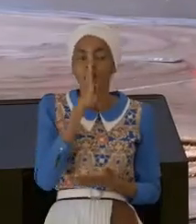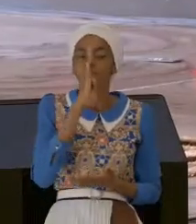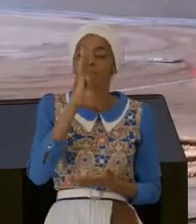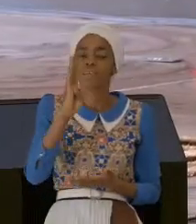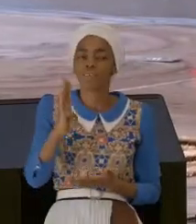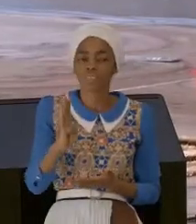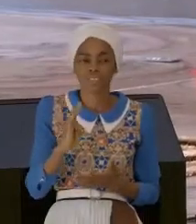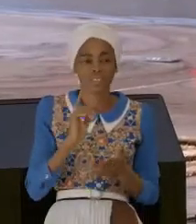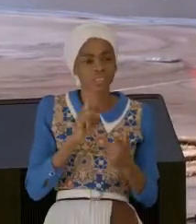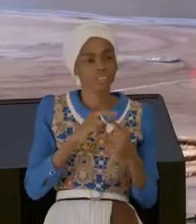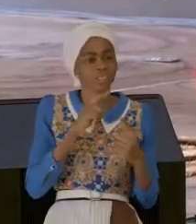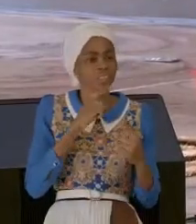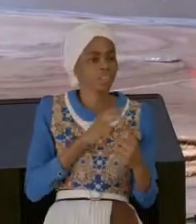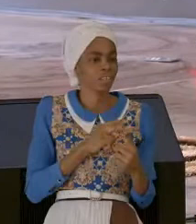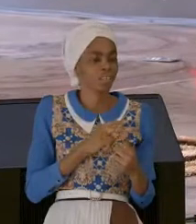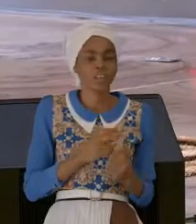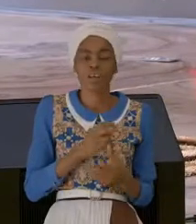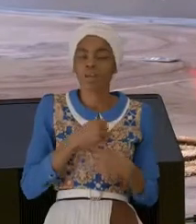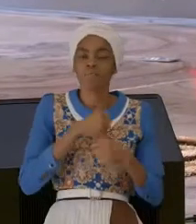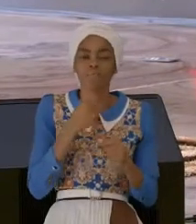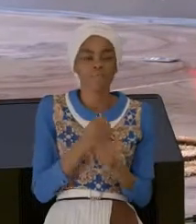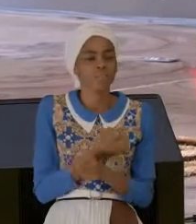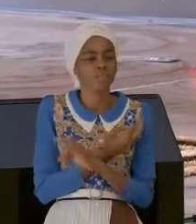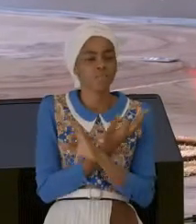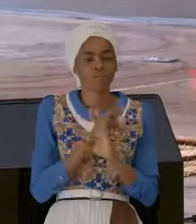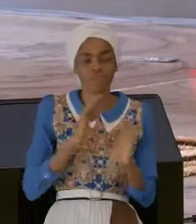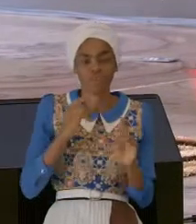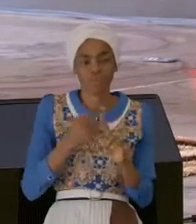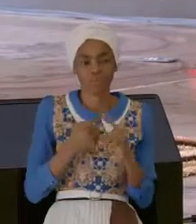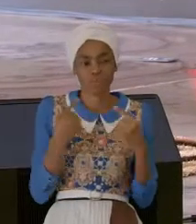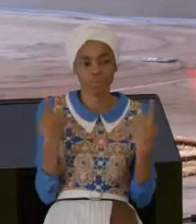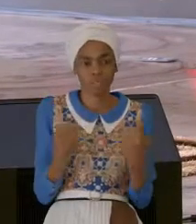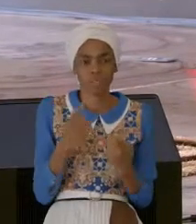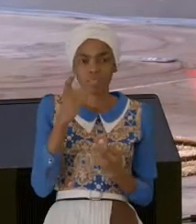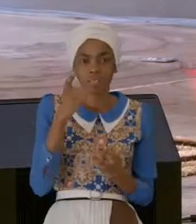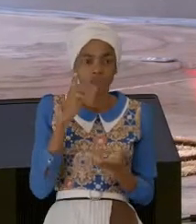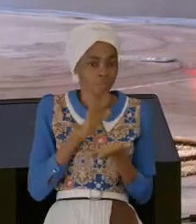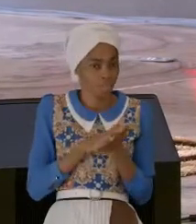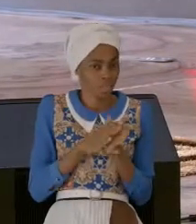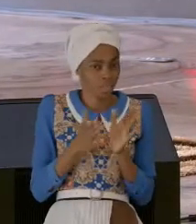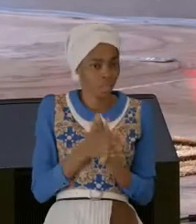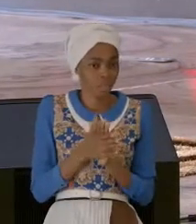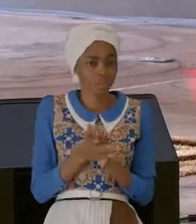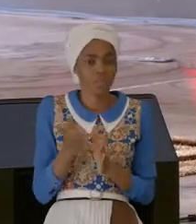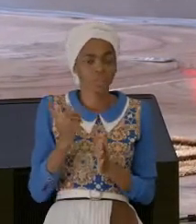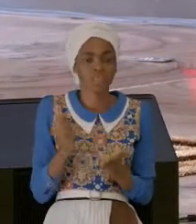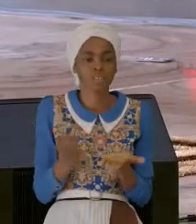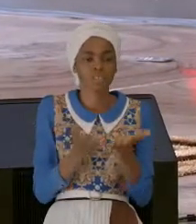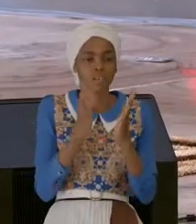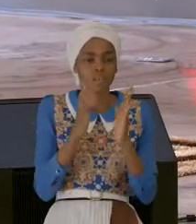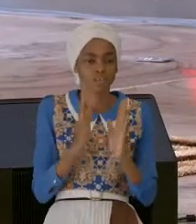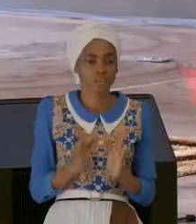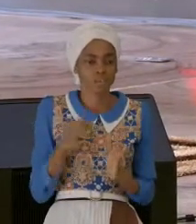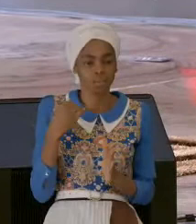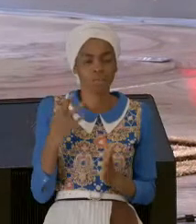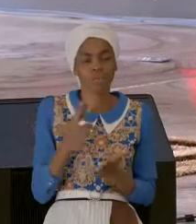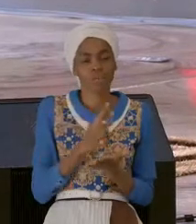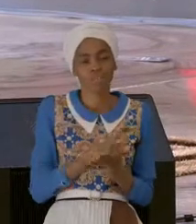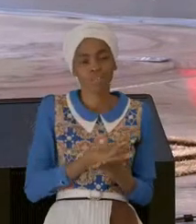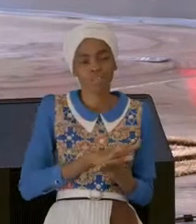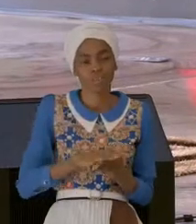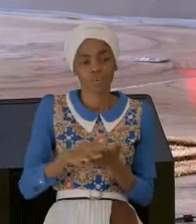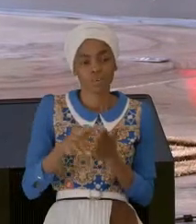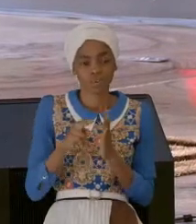they made free from sin you became the Servants of